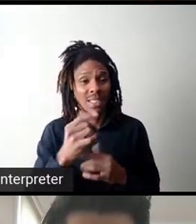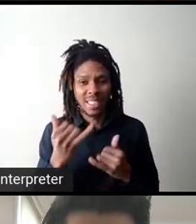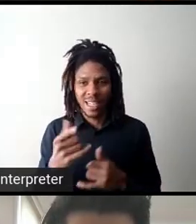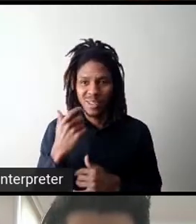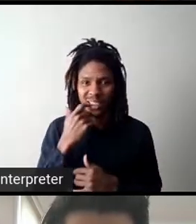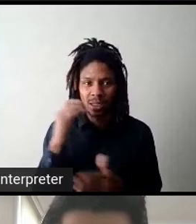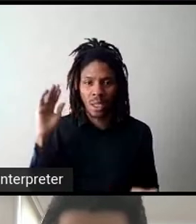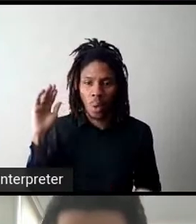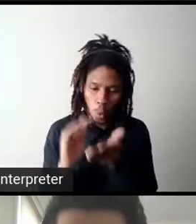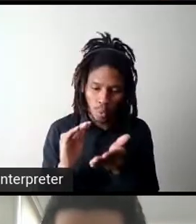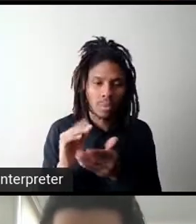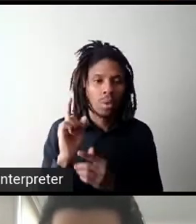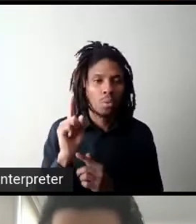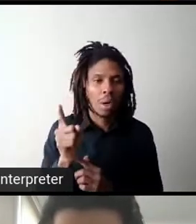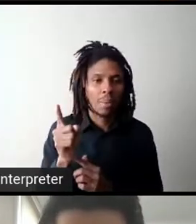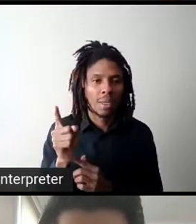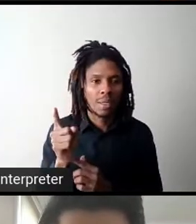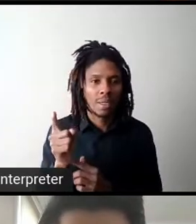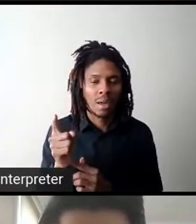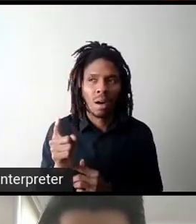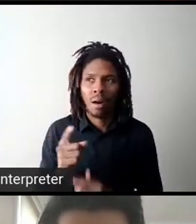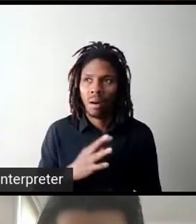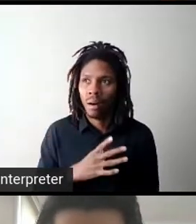right? Or less. That's than awesome.